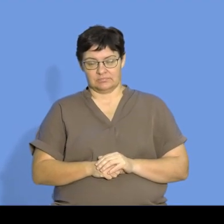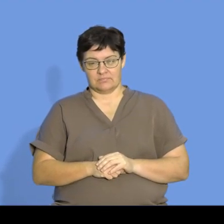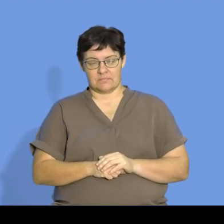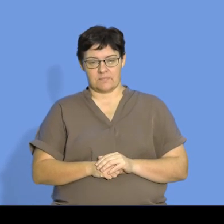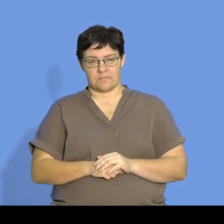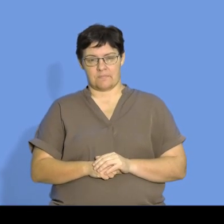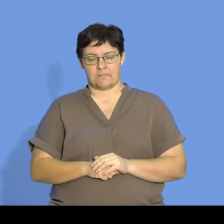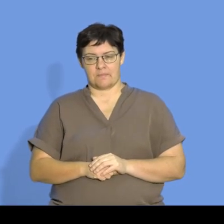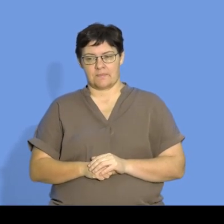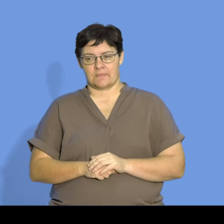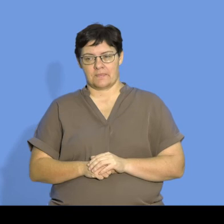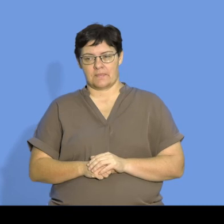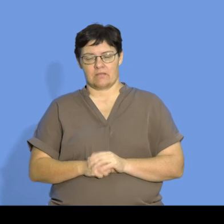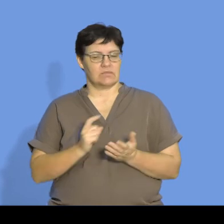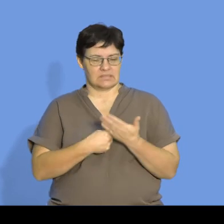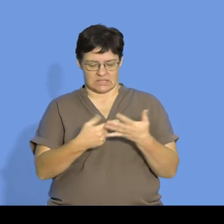Okay?